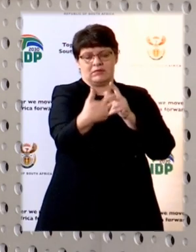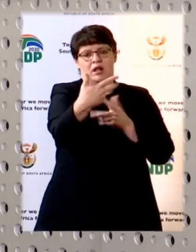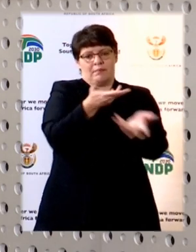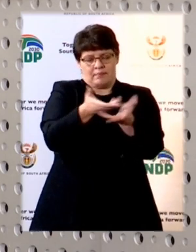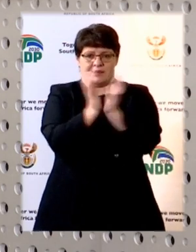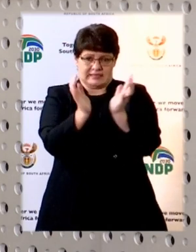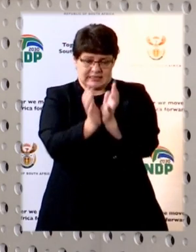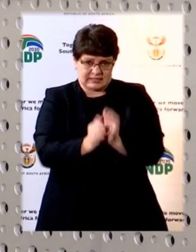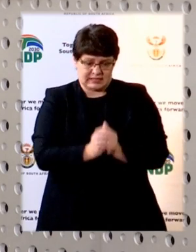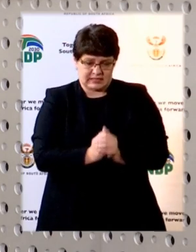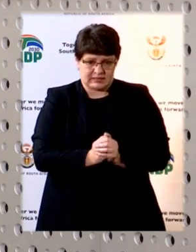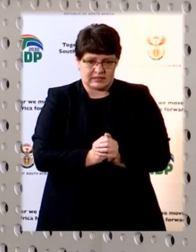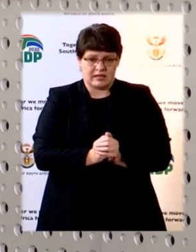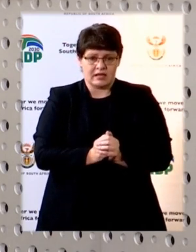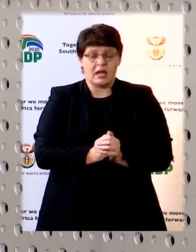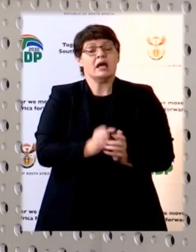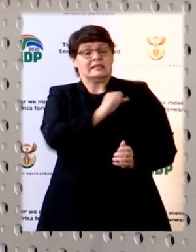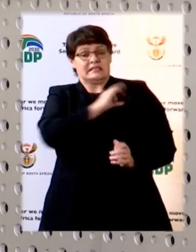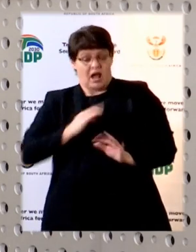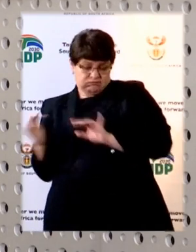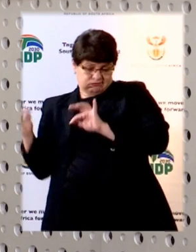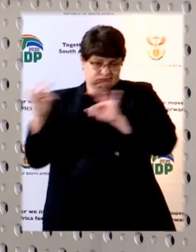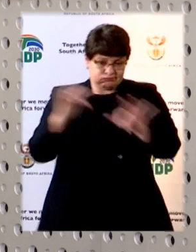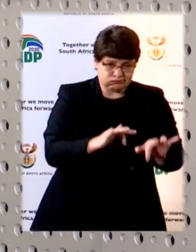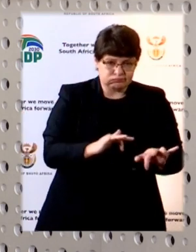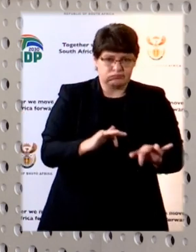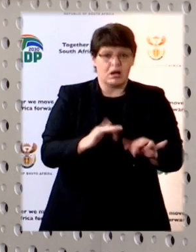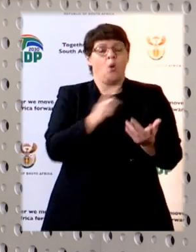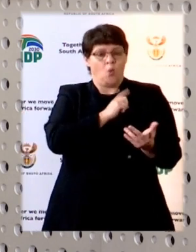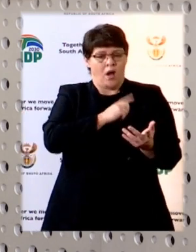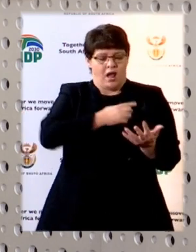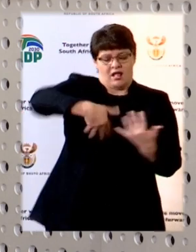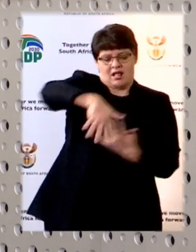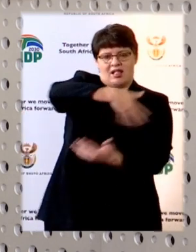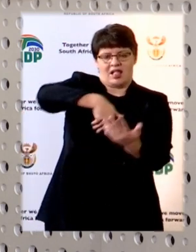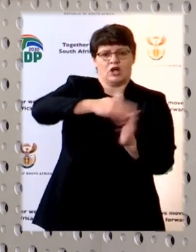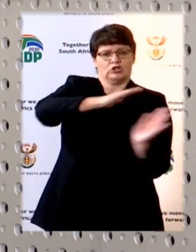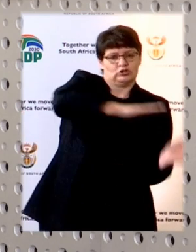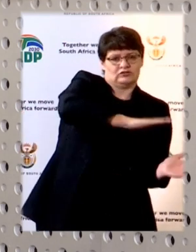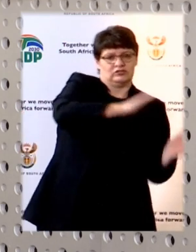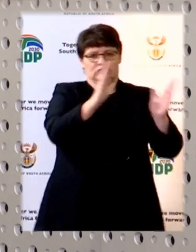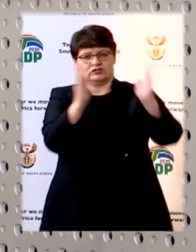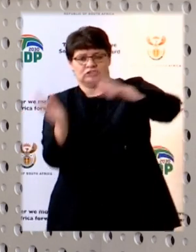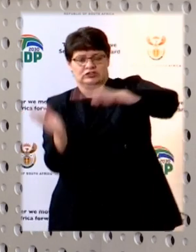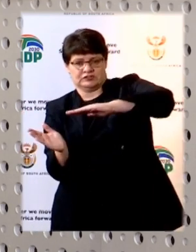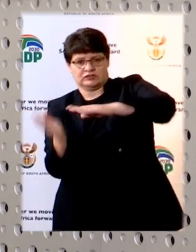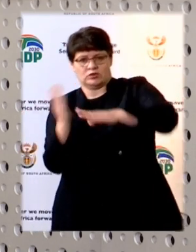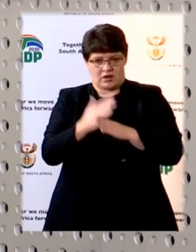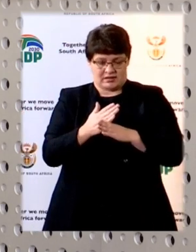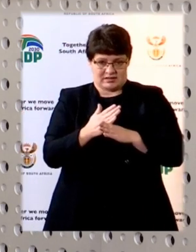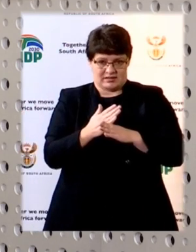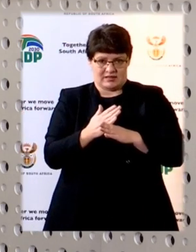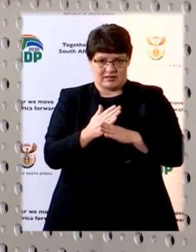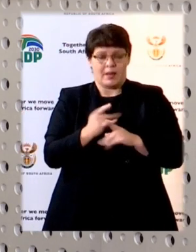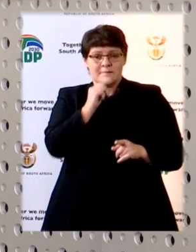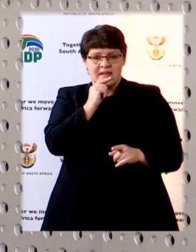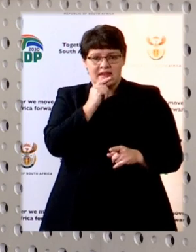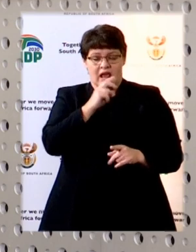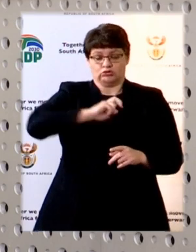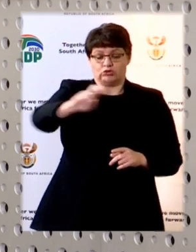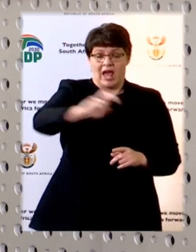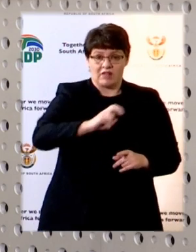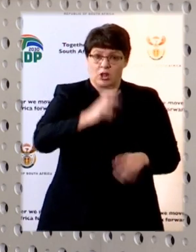minimizing the number of workers on site at any given time through rotation or shift work, and discontinue non-essential